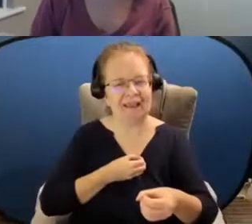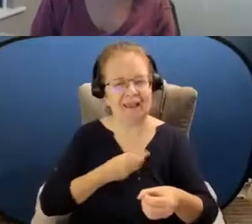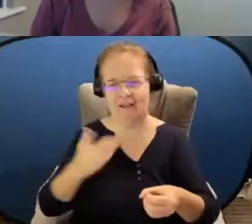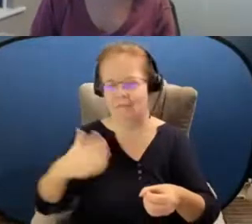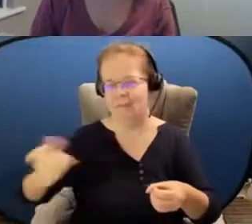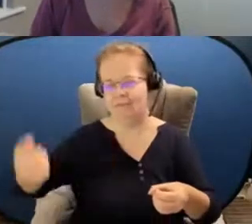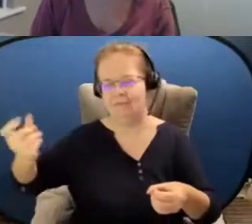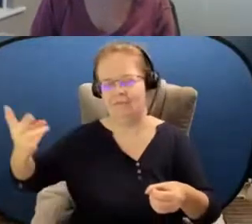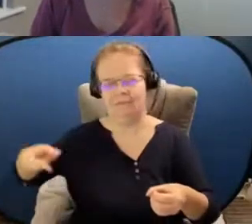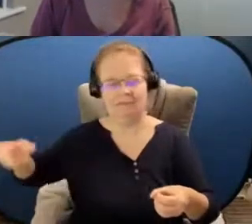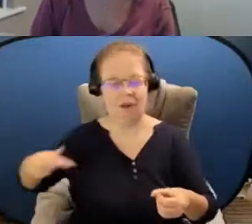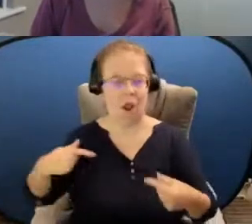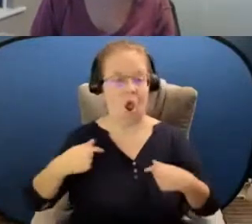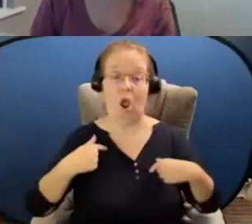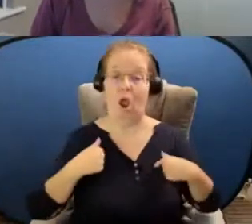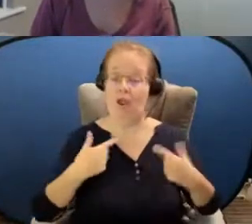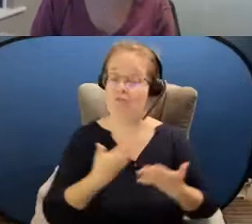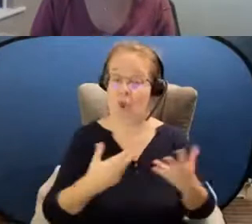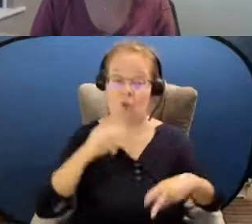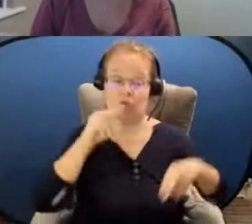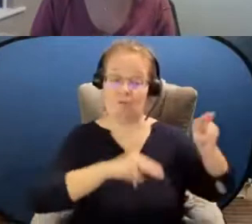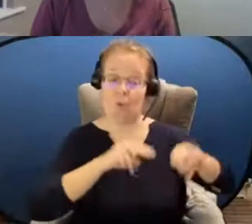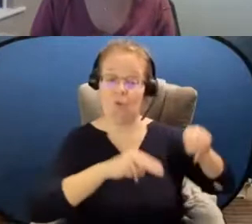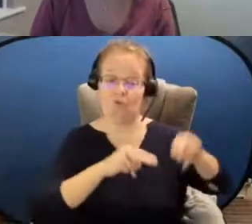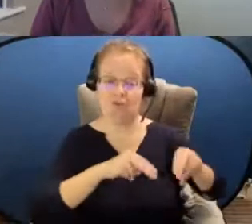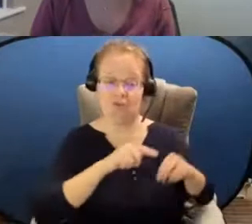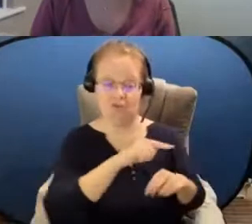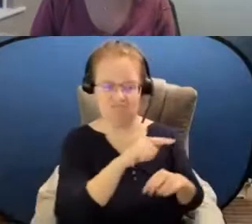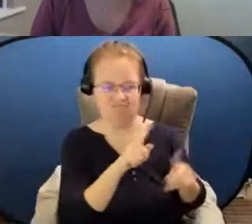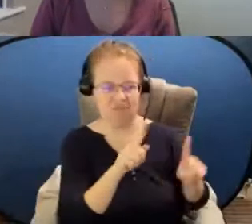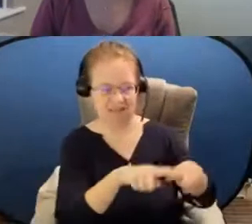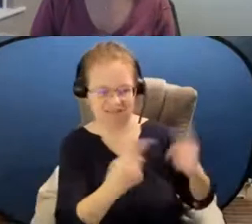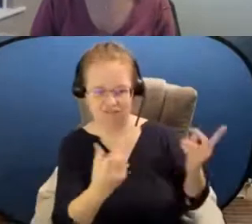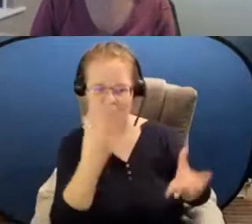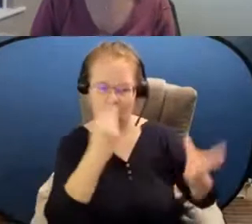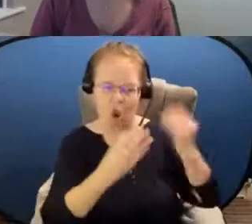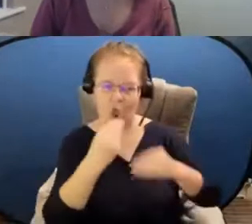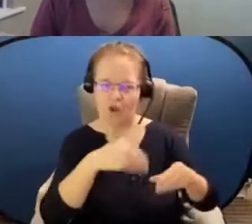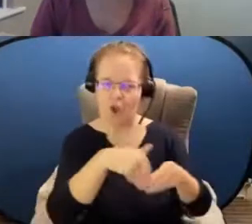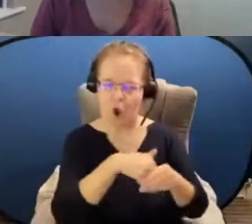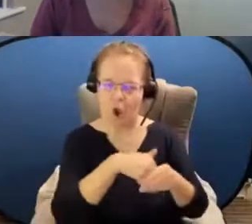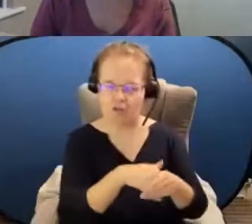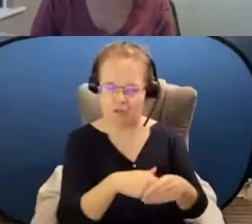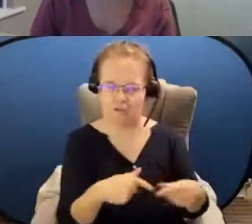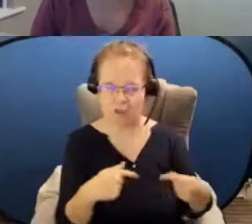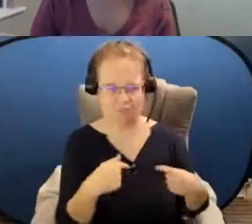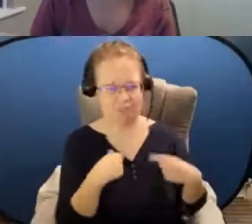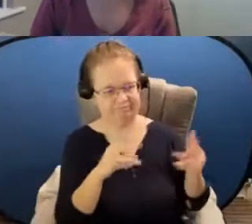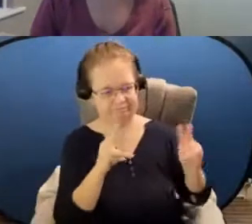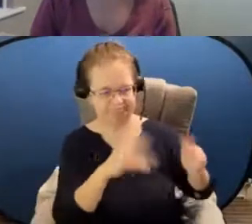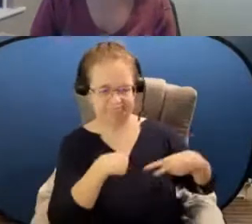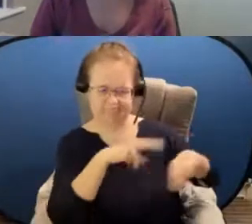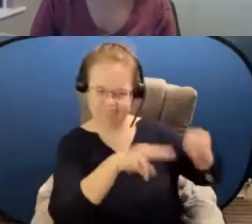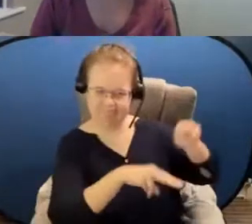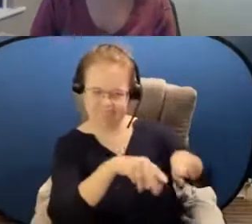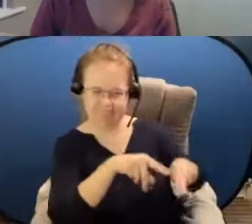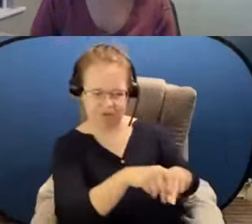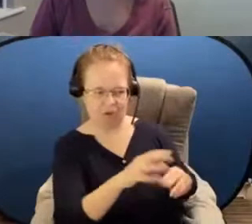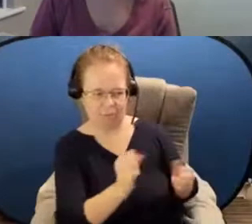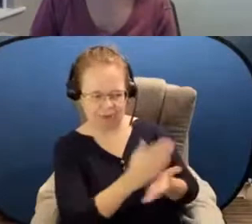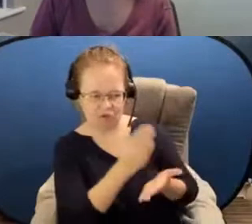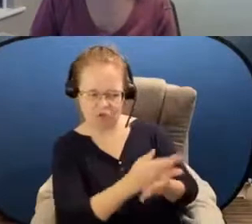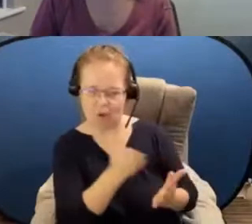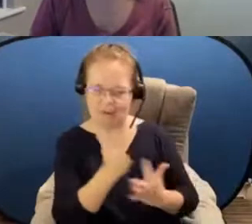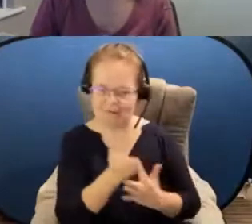that I do a lot of auditing of you know, different learning content from an accessibility point of view, and